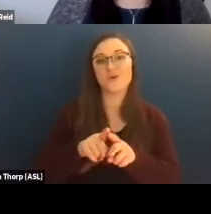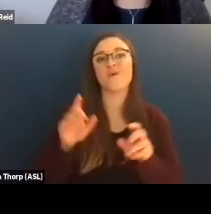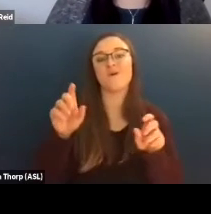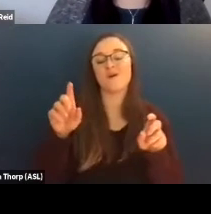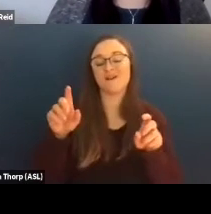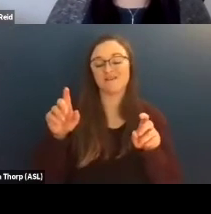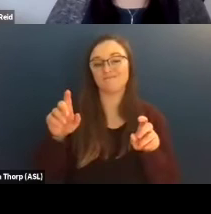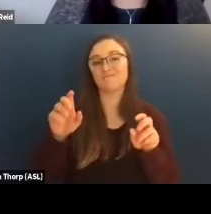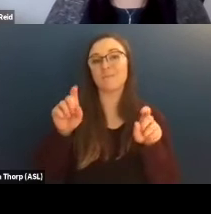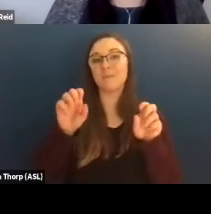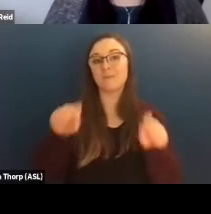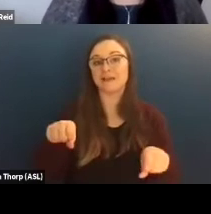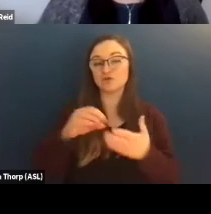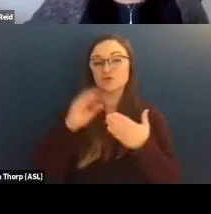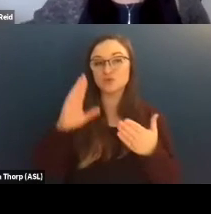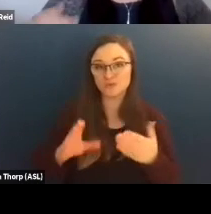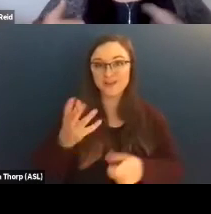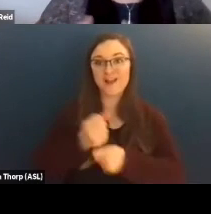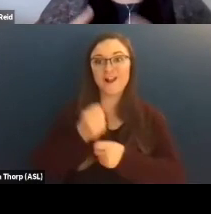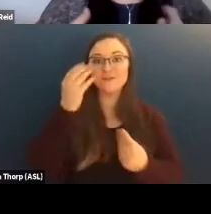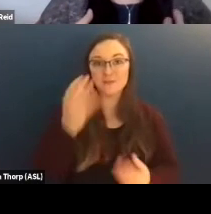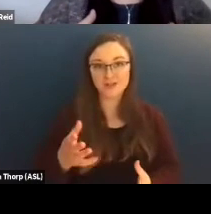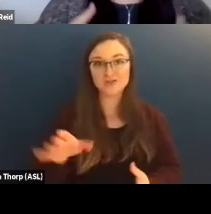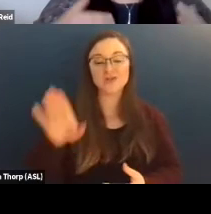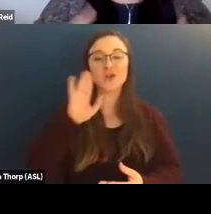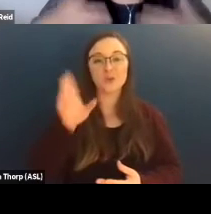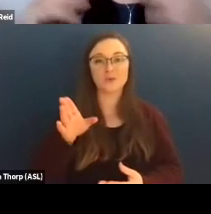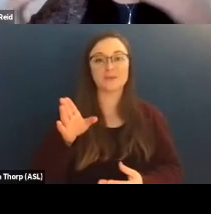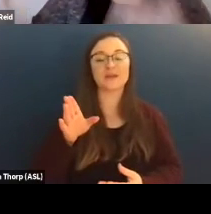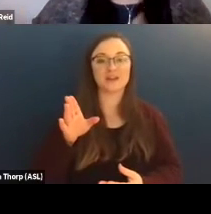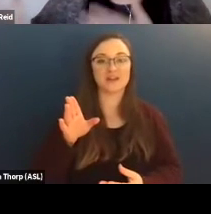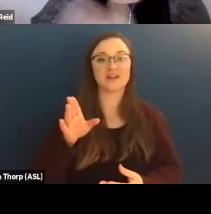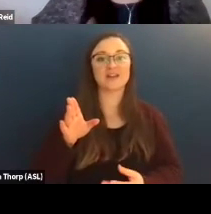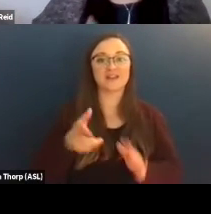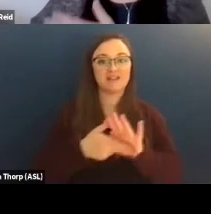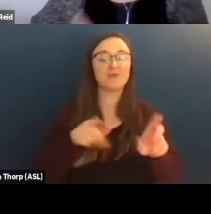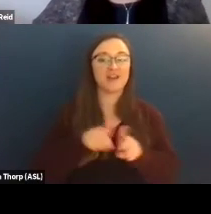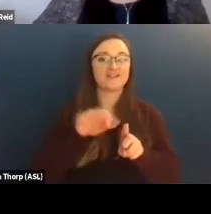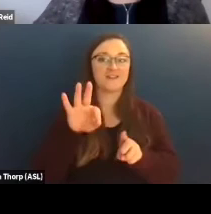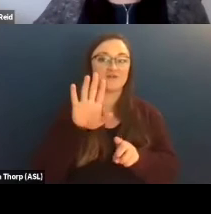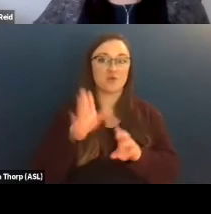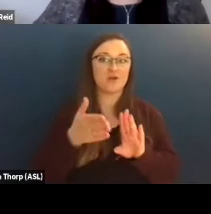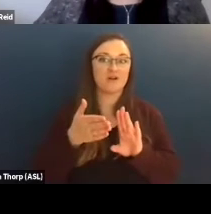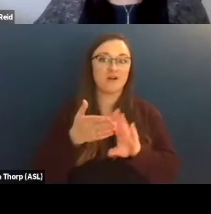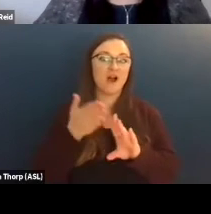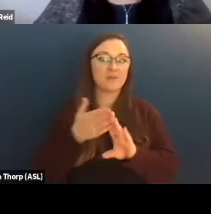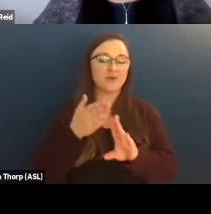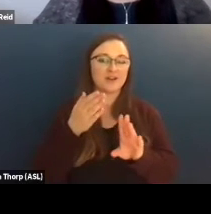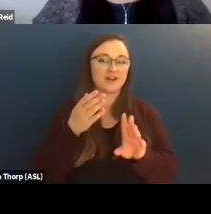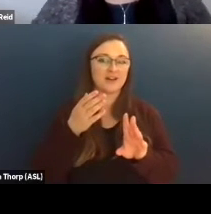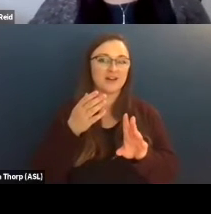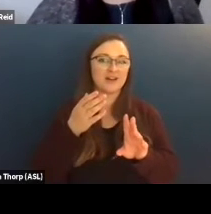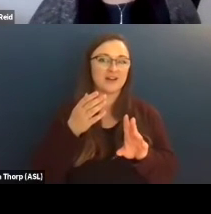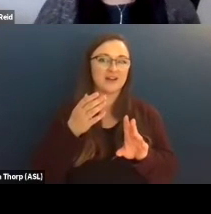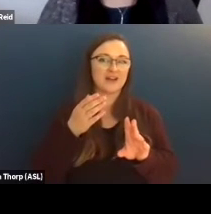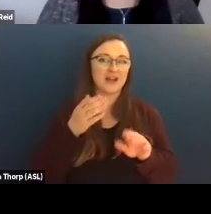you're getting in terms of information is going to be couched as, if you're offered admission, this is going to be the process that's available. There's